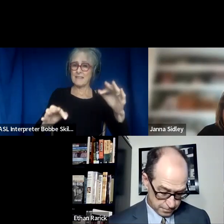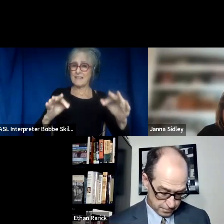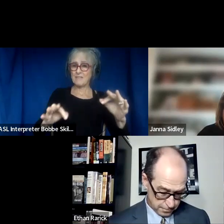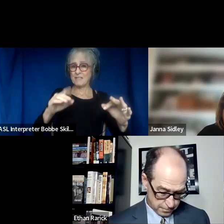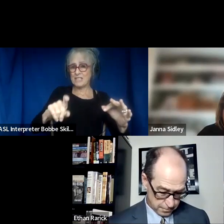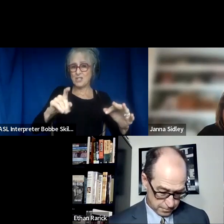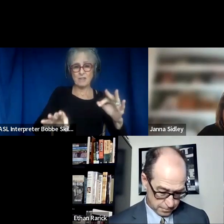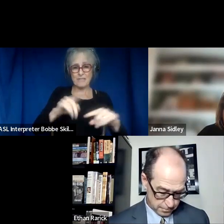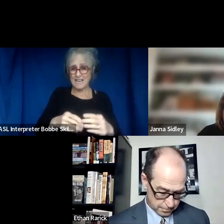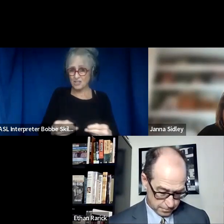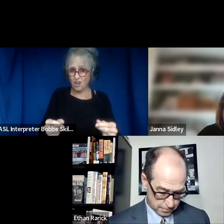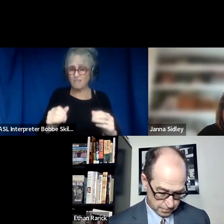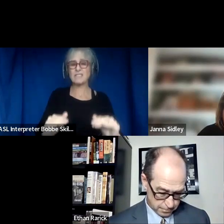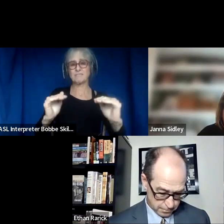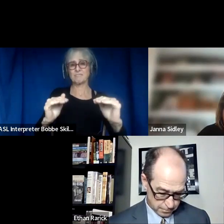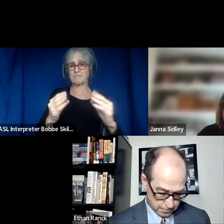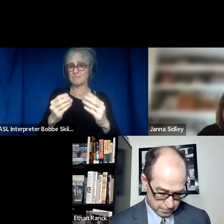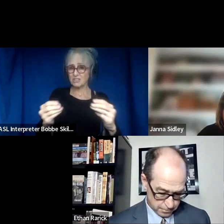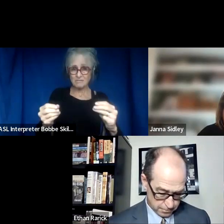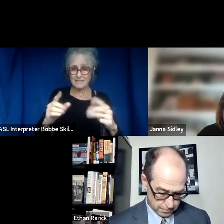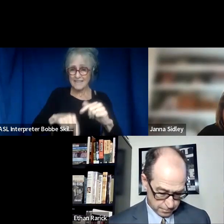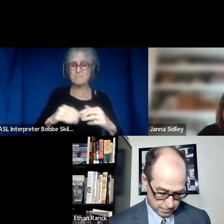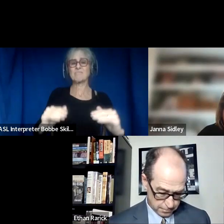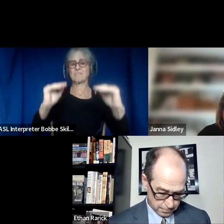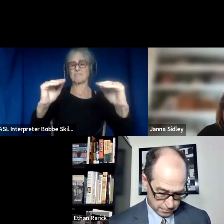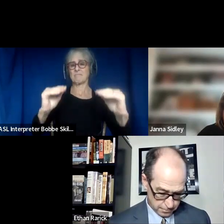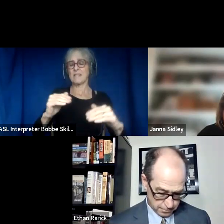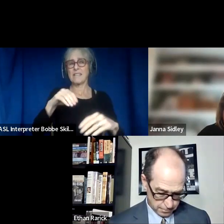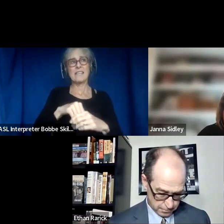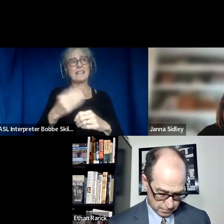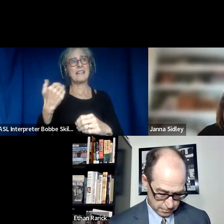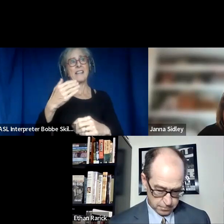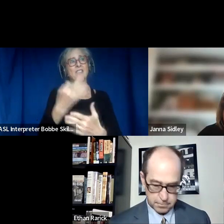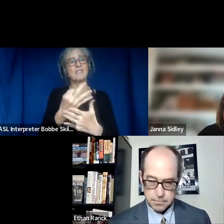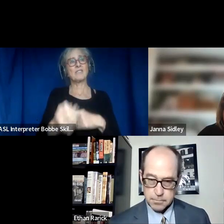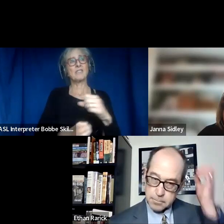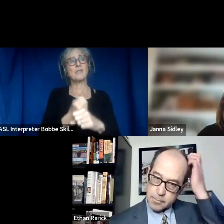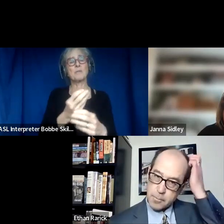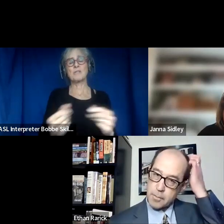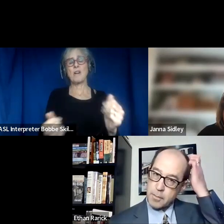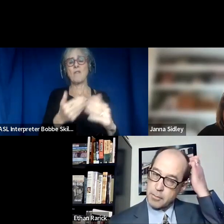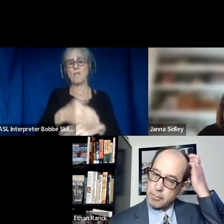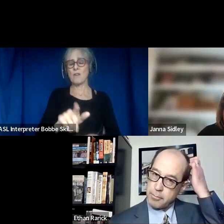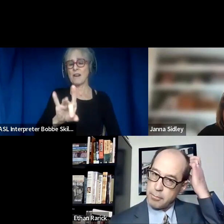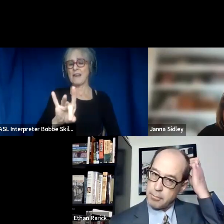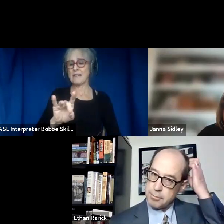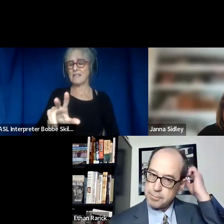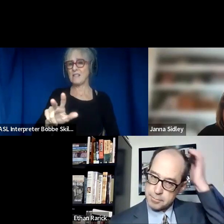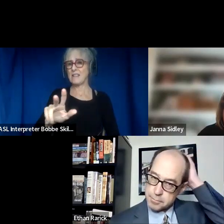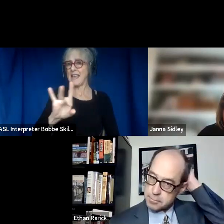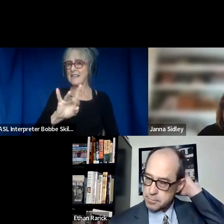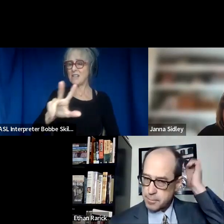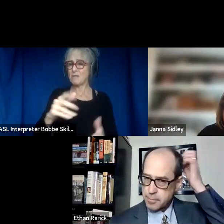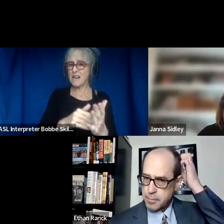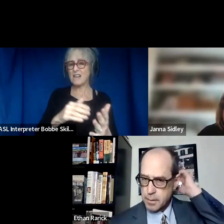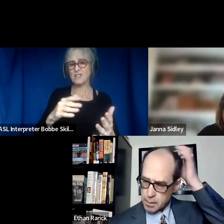possible. In our last fiscal year, we resolved over 8,300 issues for clients and held hundreds of